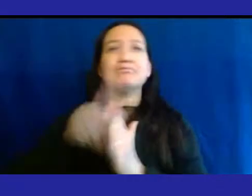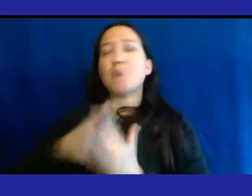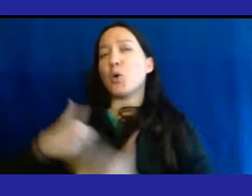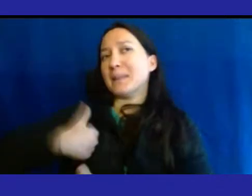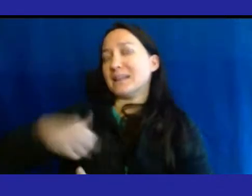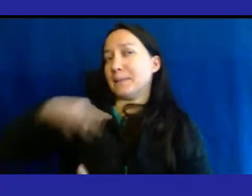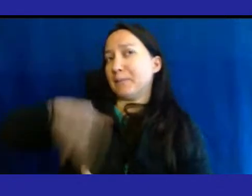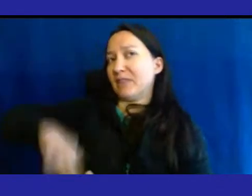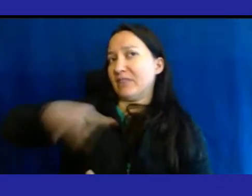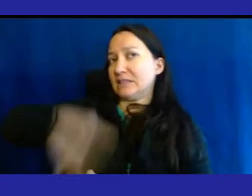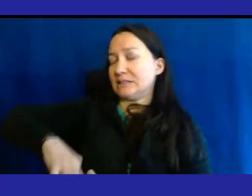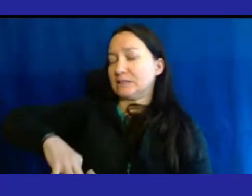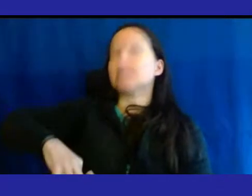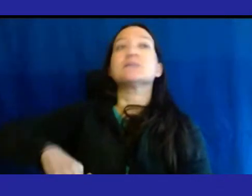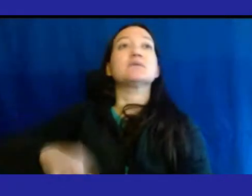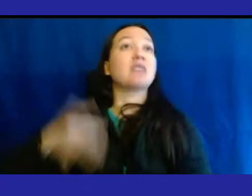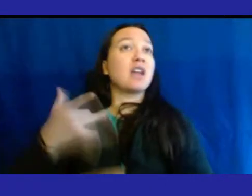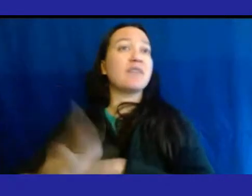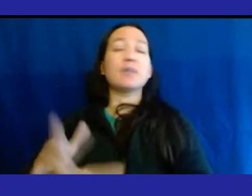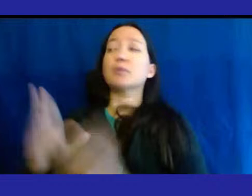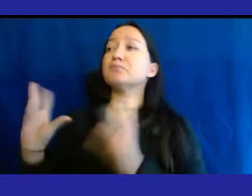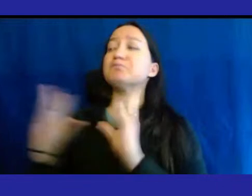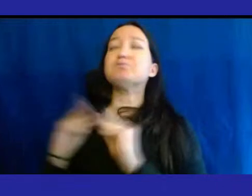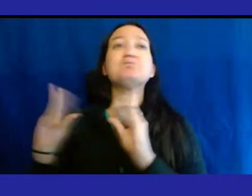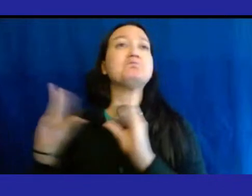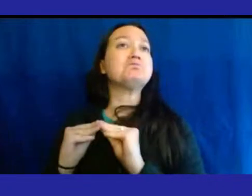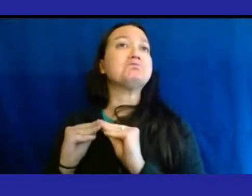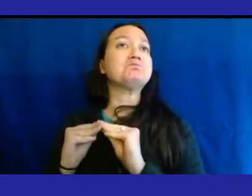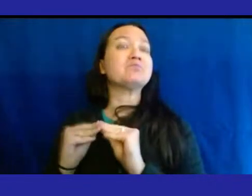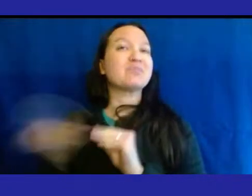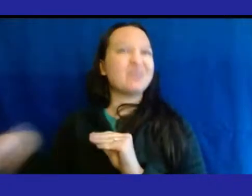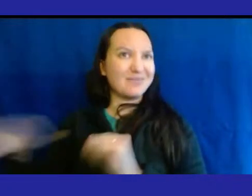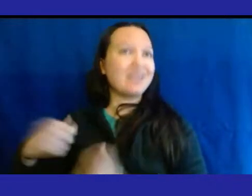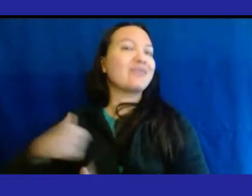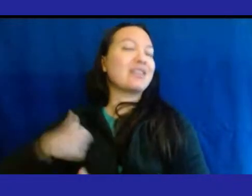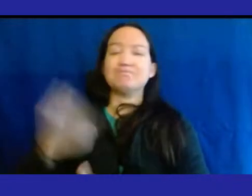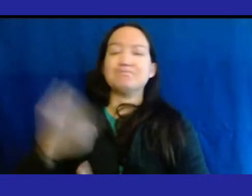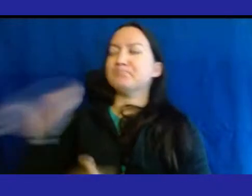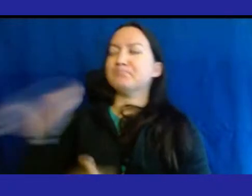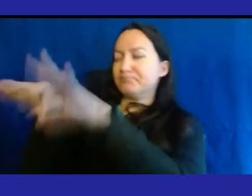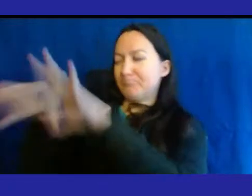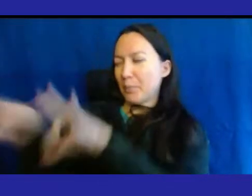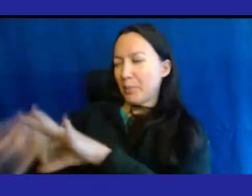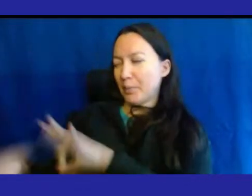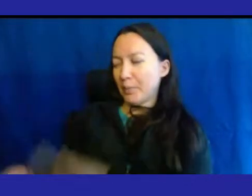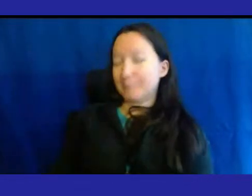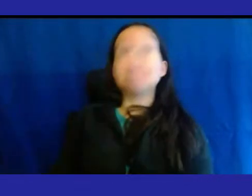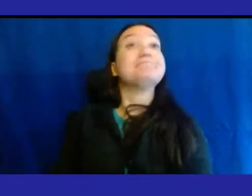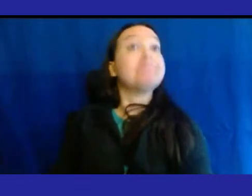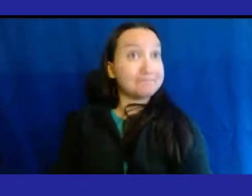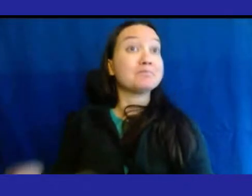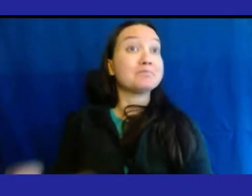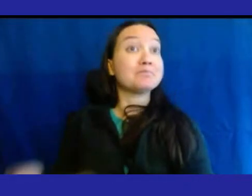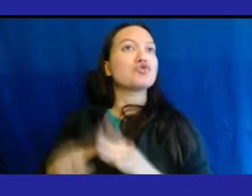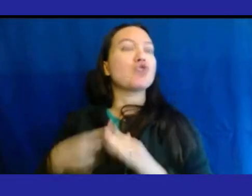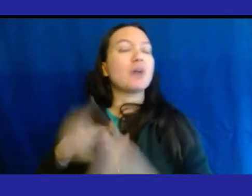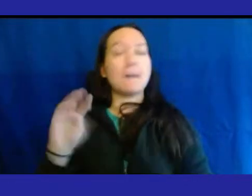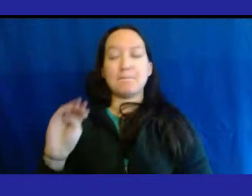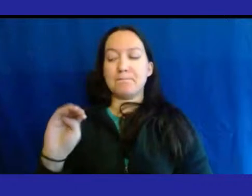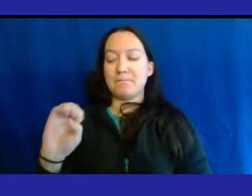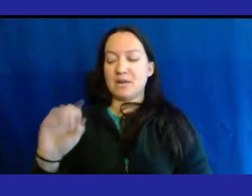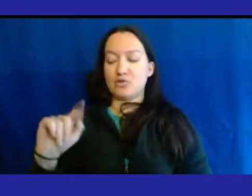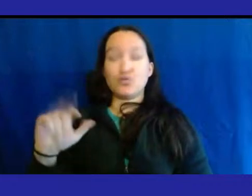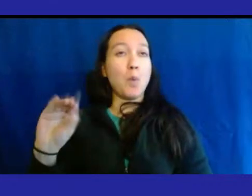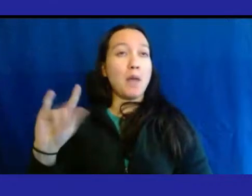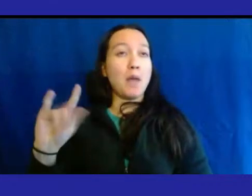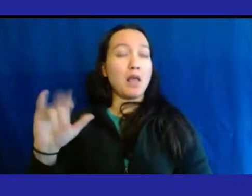they will be available to meet with staff, our staff that are veterans, and inform them of this. So we've started with Metropolitan, and we have 3